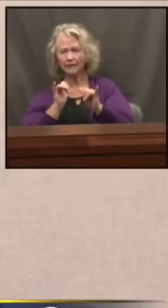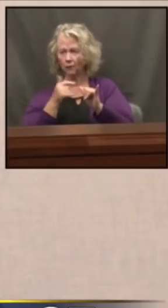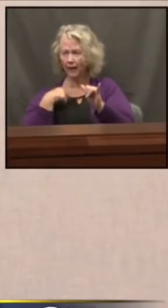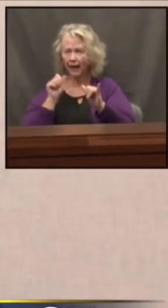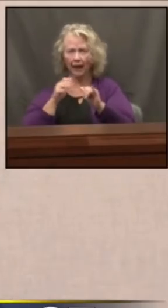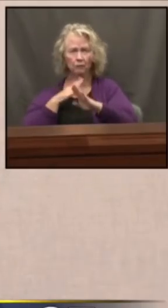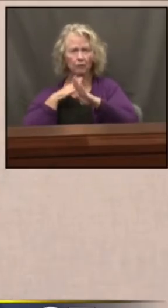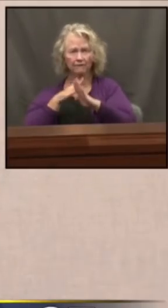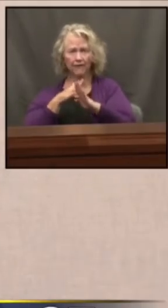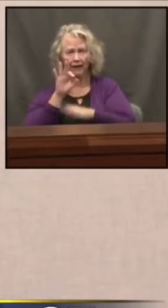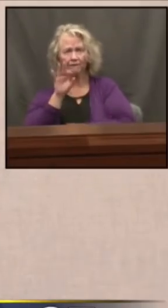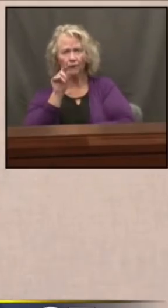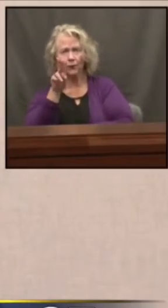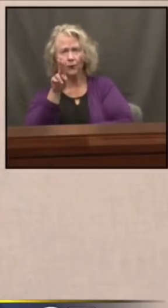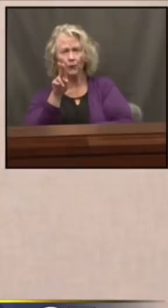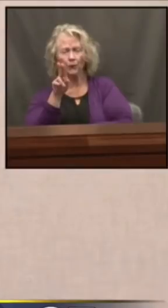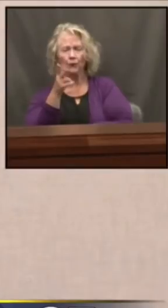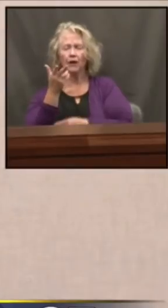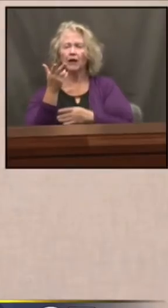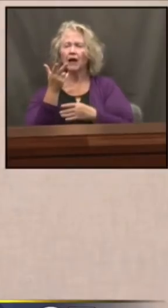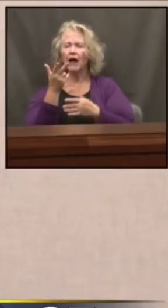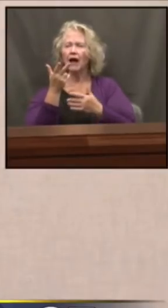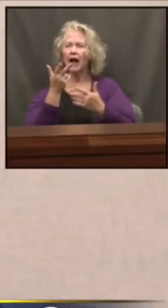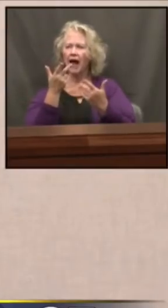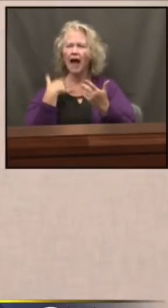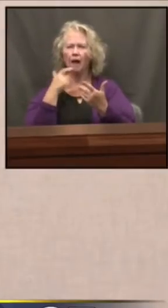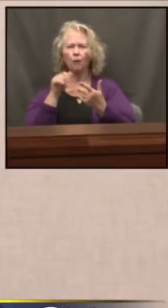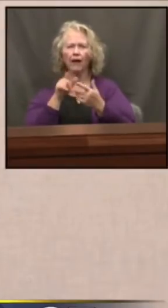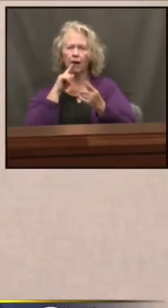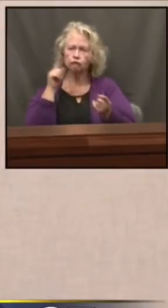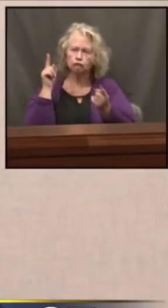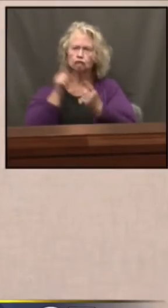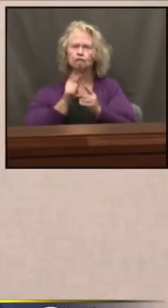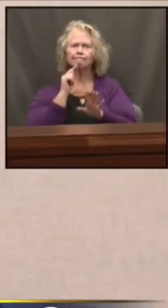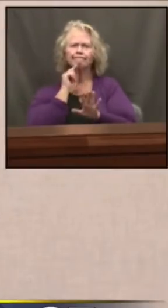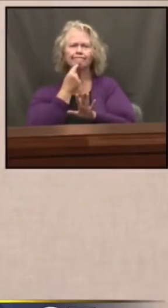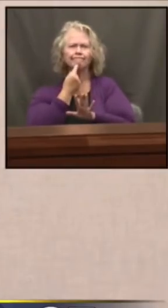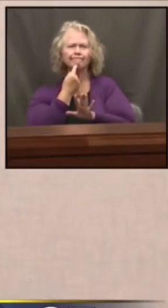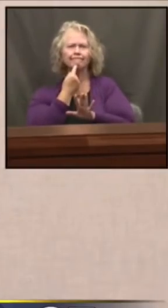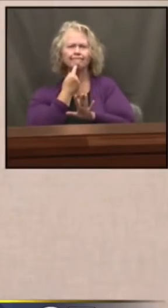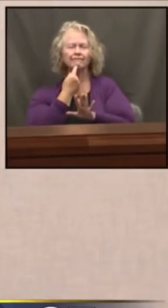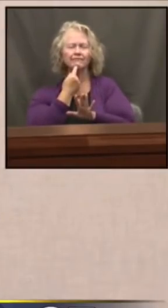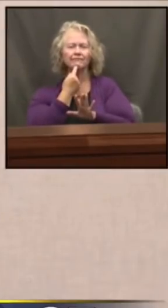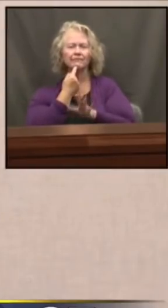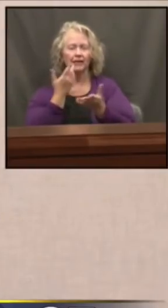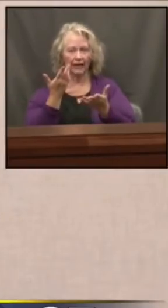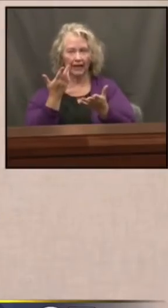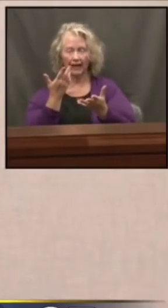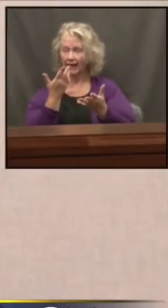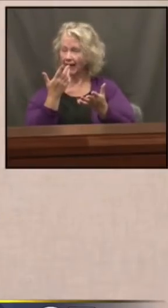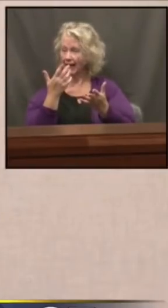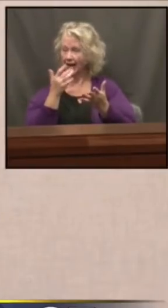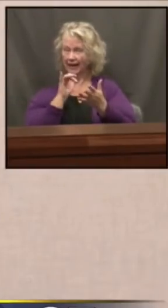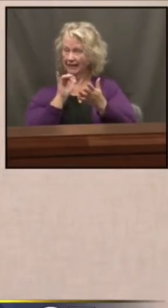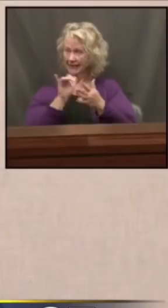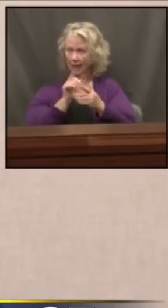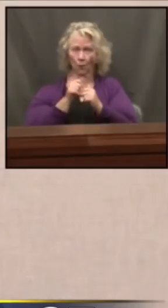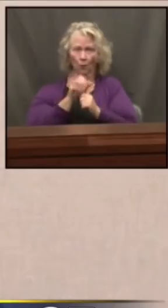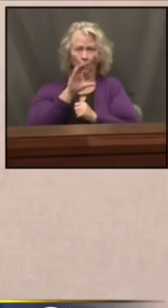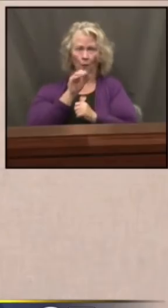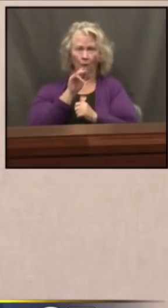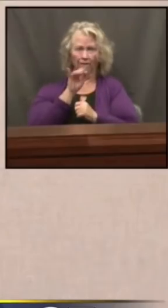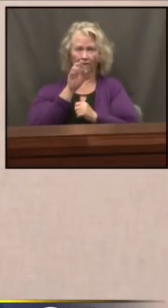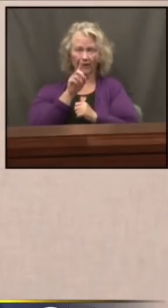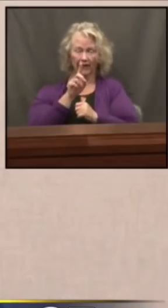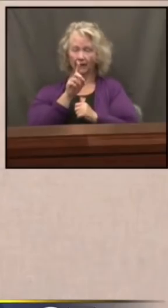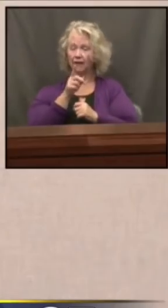preventable disease as well, and at least a disease that we can mitigate how severe of an illness you get, just like we've been seeing with COVID. Even